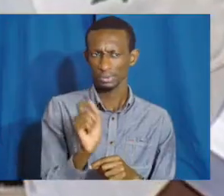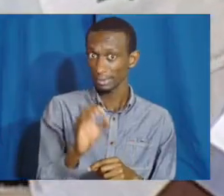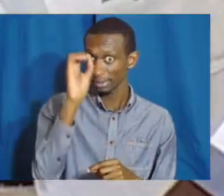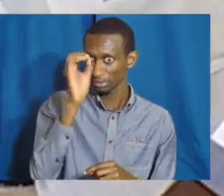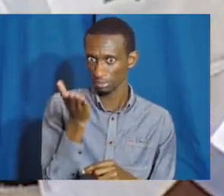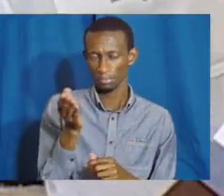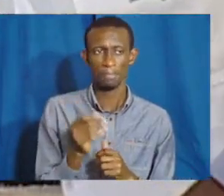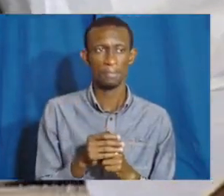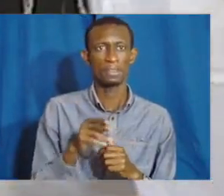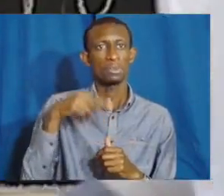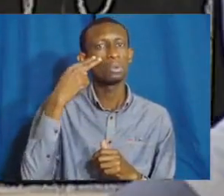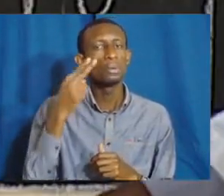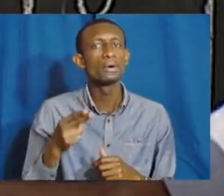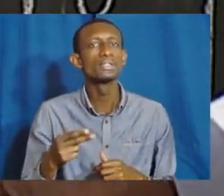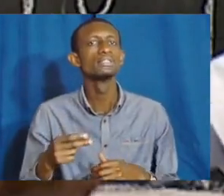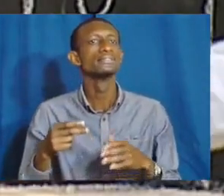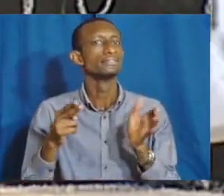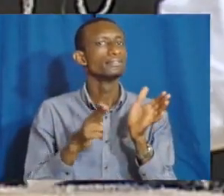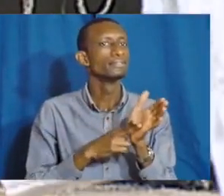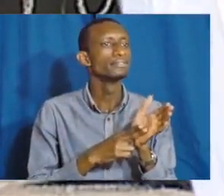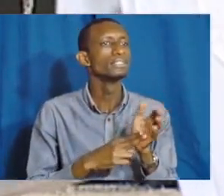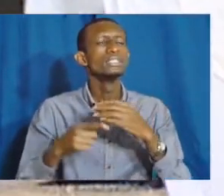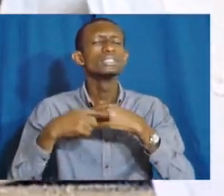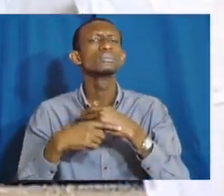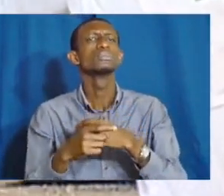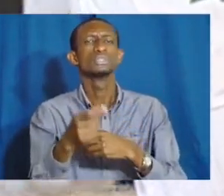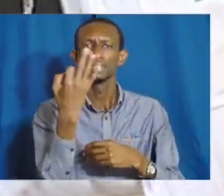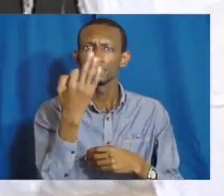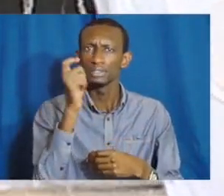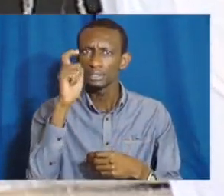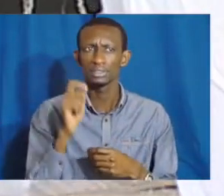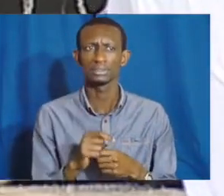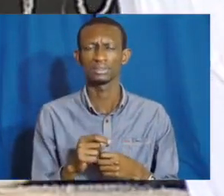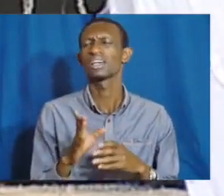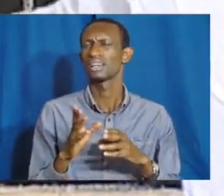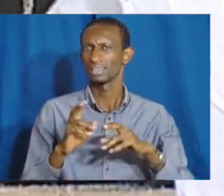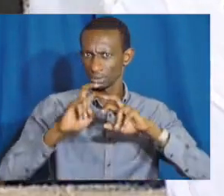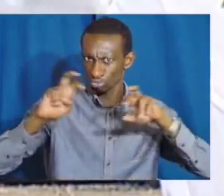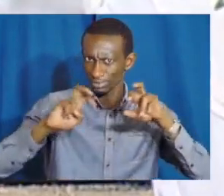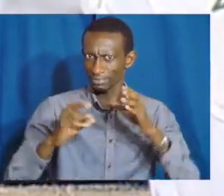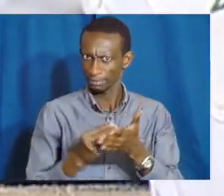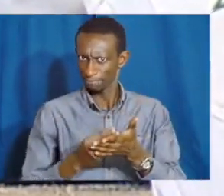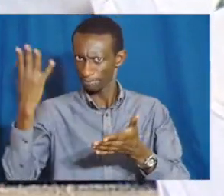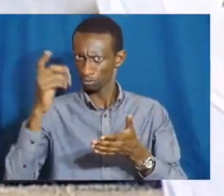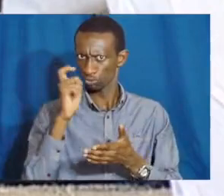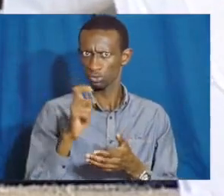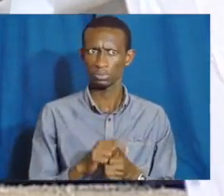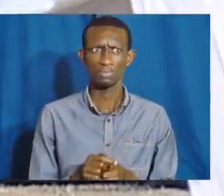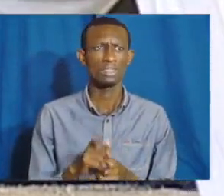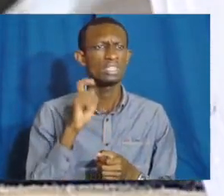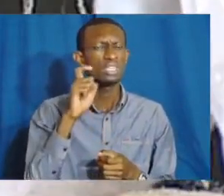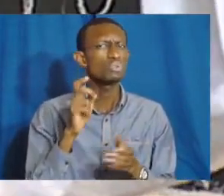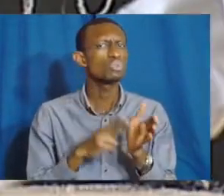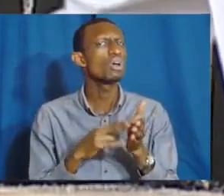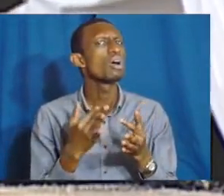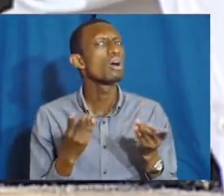negative 3x. Let's find the value of x. How is equal x? X